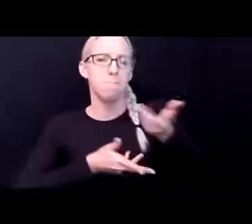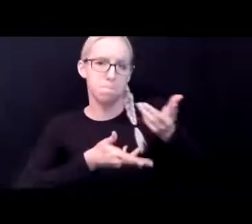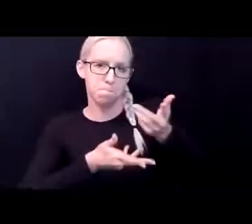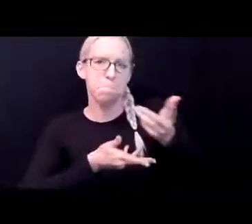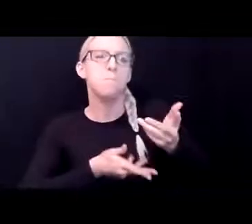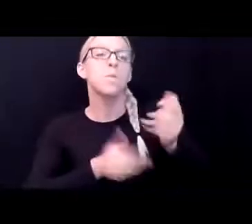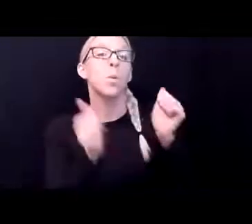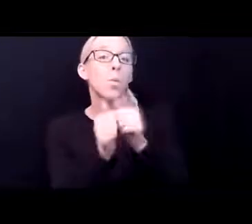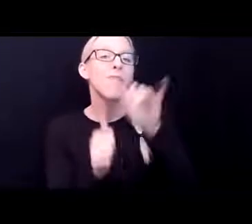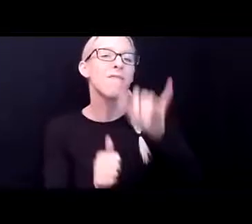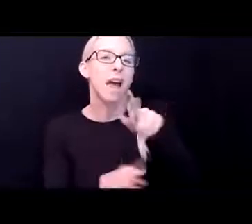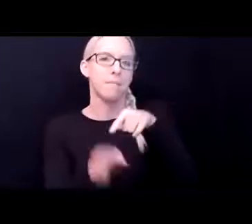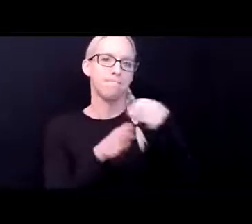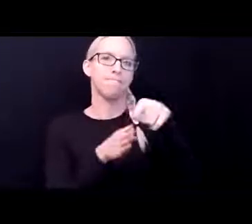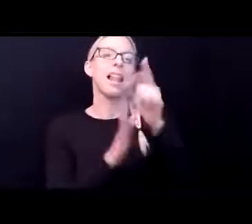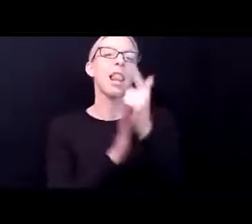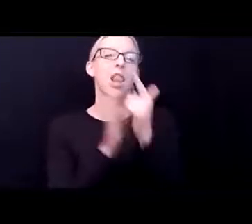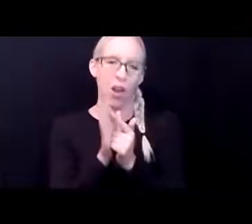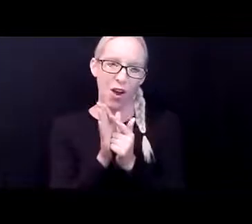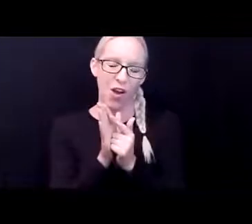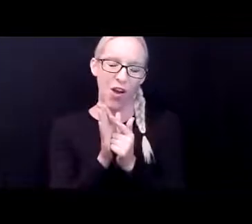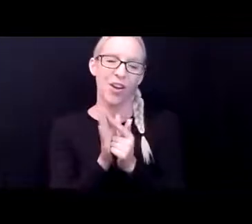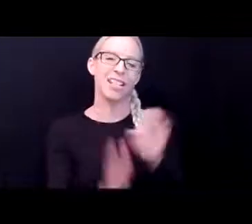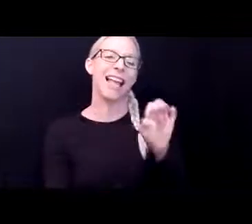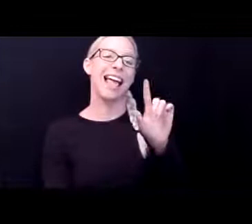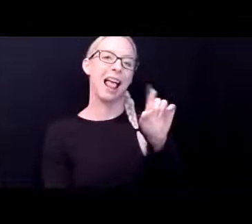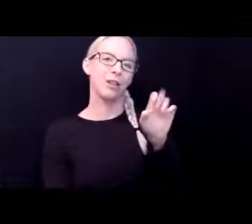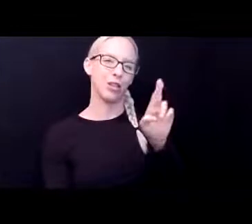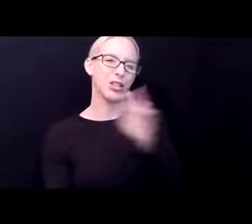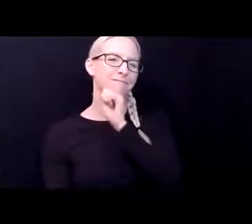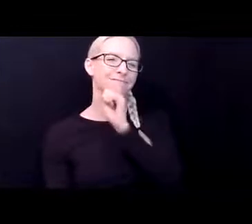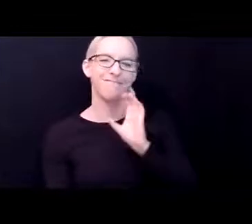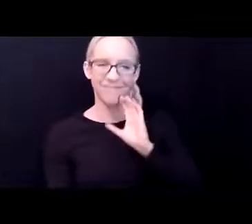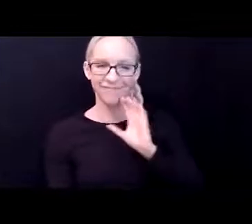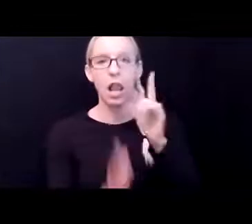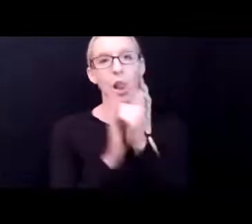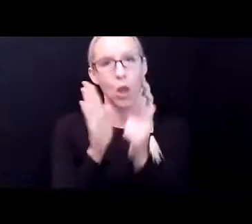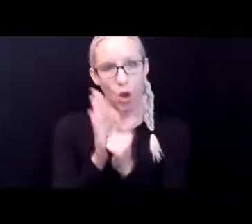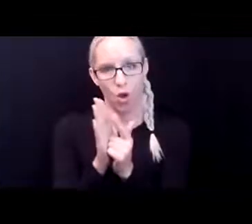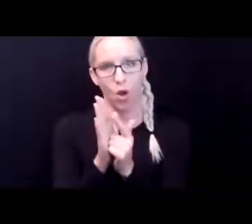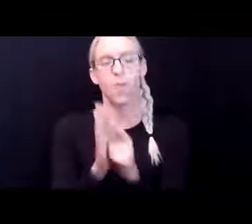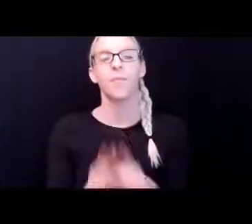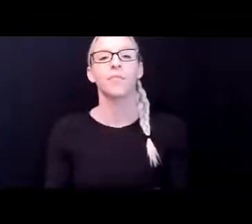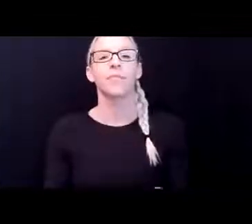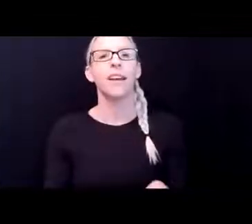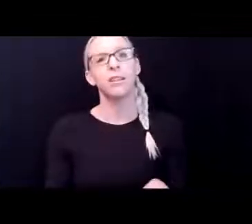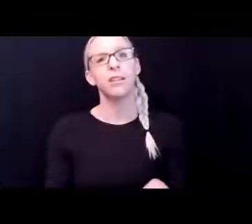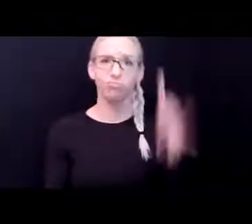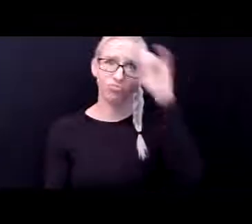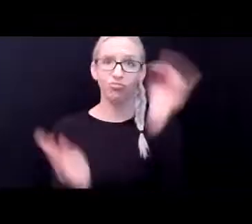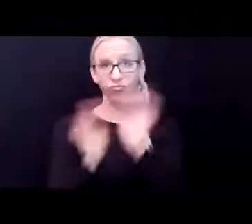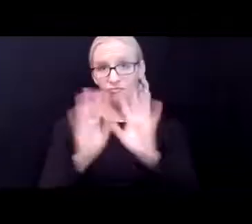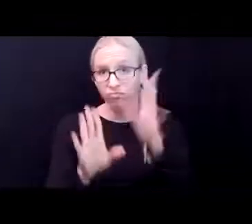of law are also dealing with elder law. And it kind of makes sense because a lot of the benefits that are